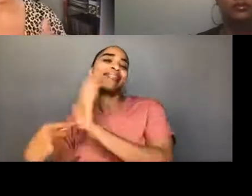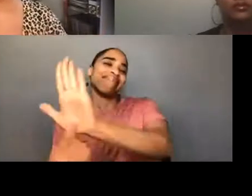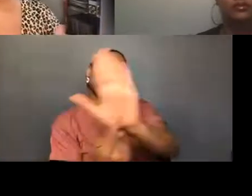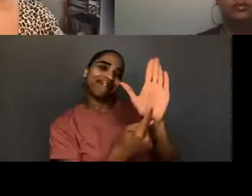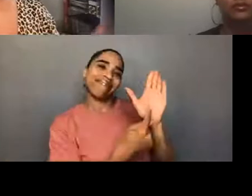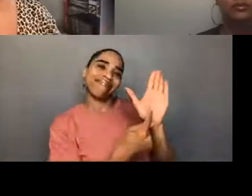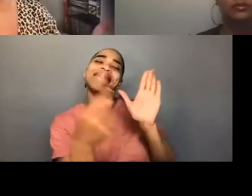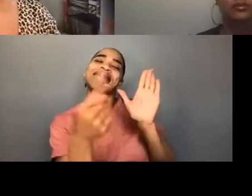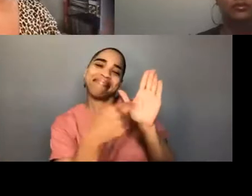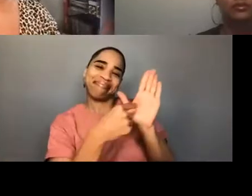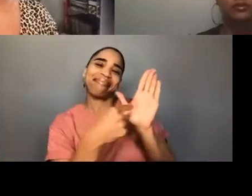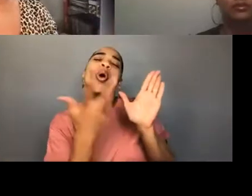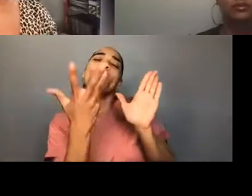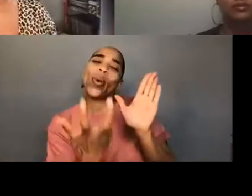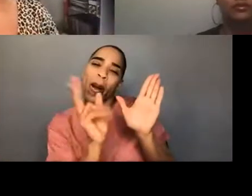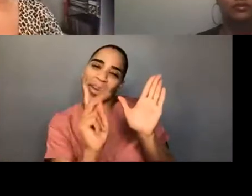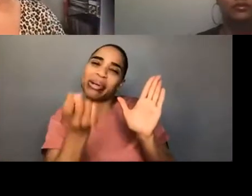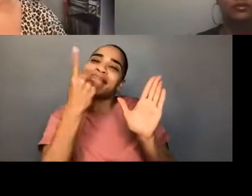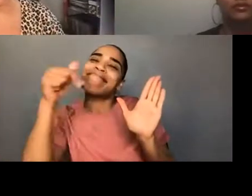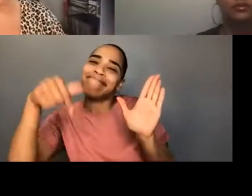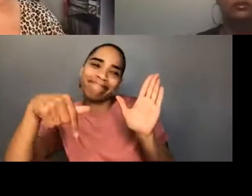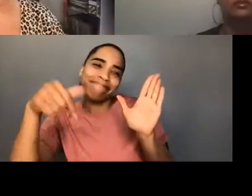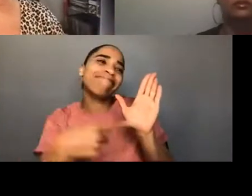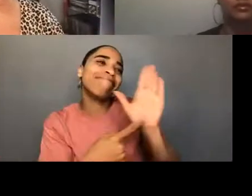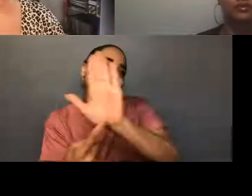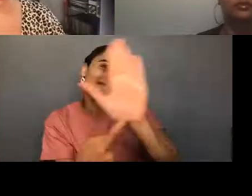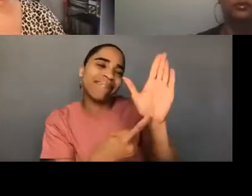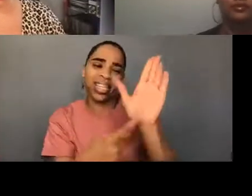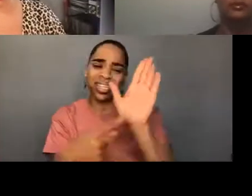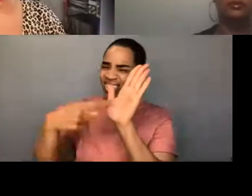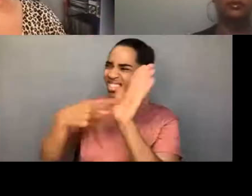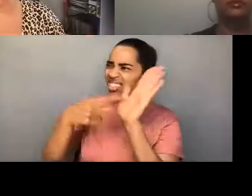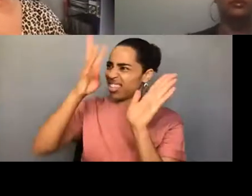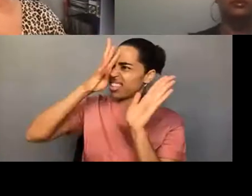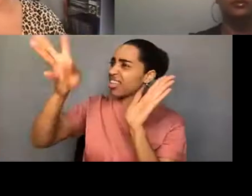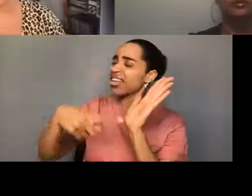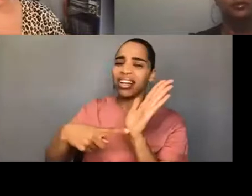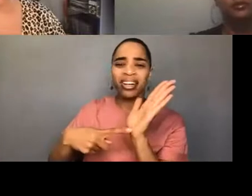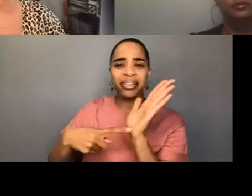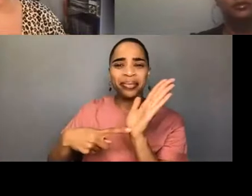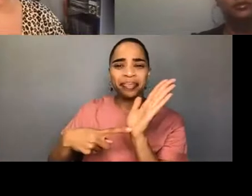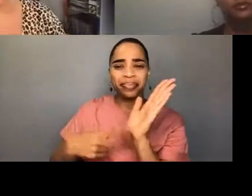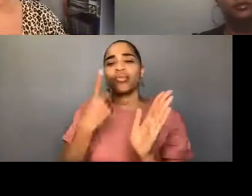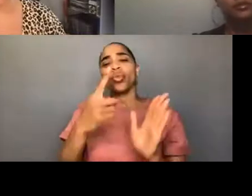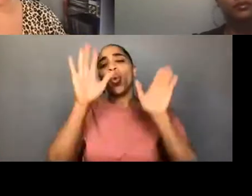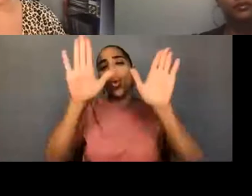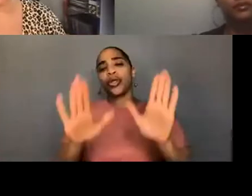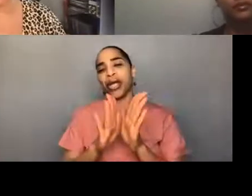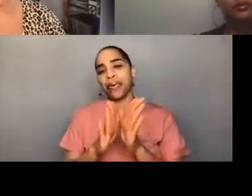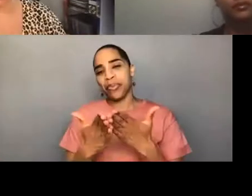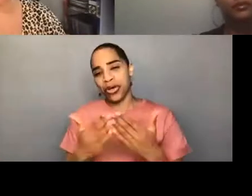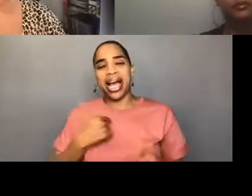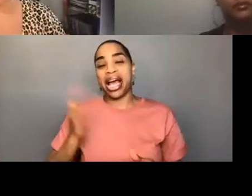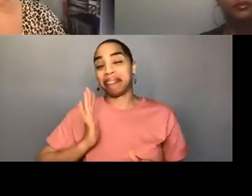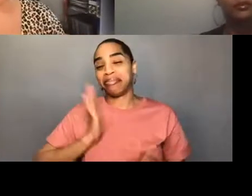children, because this is how we want children to understand our society. So there's a great book, when I was a college